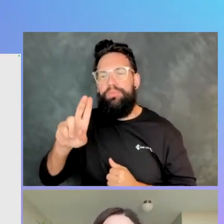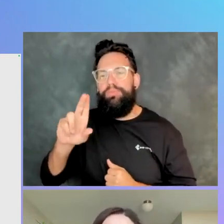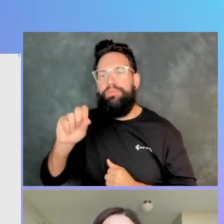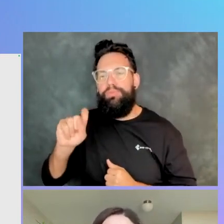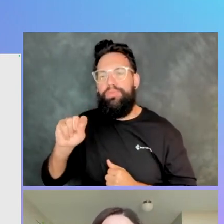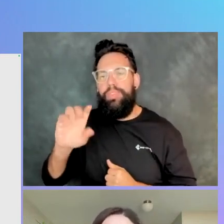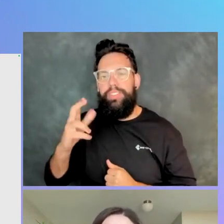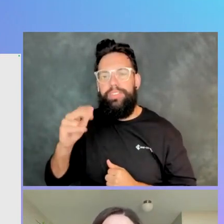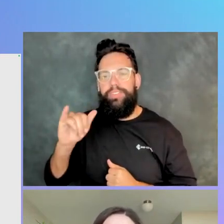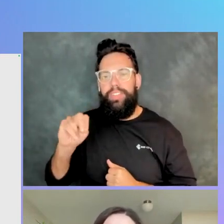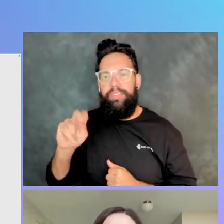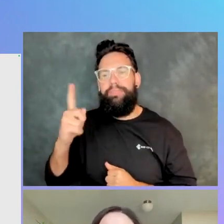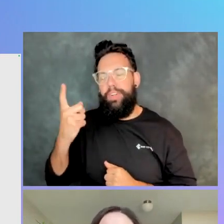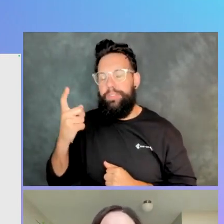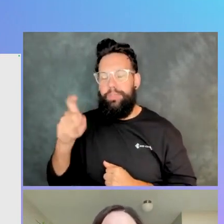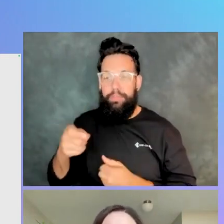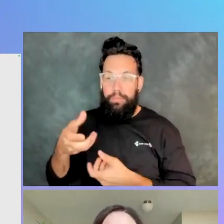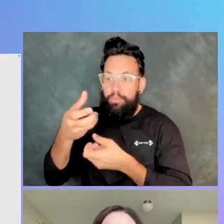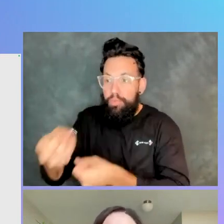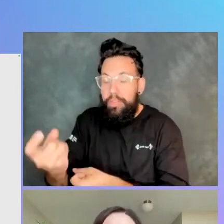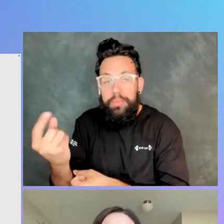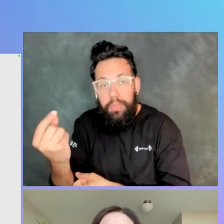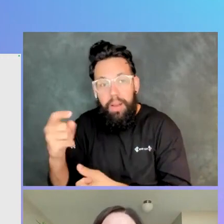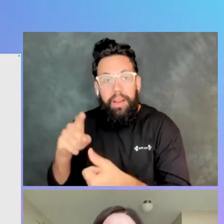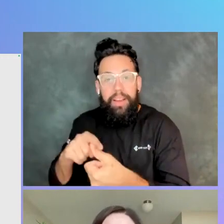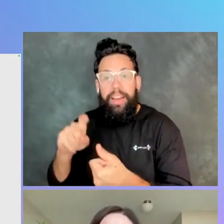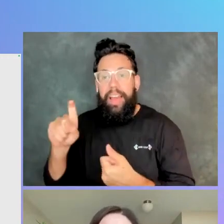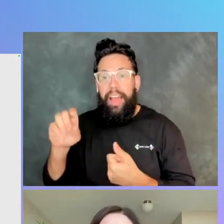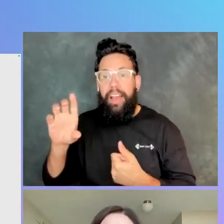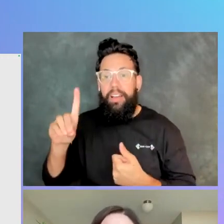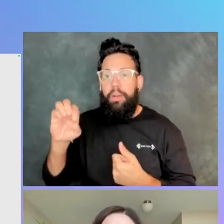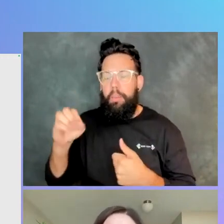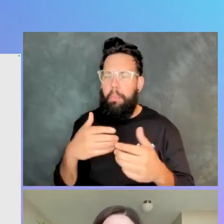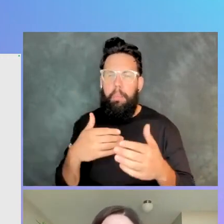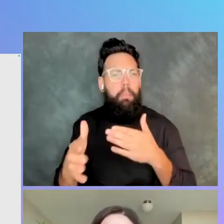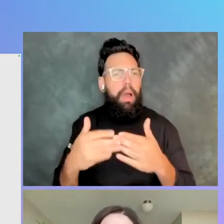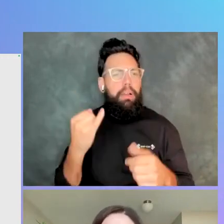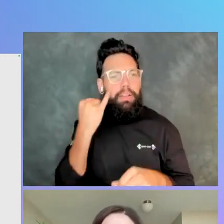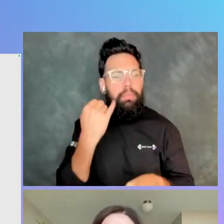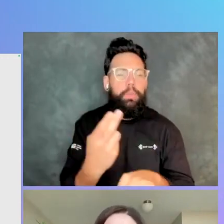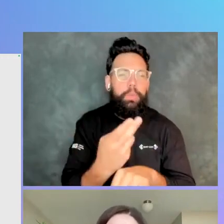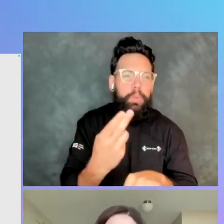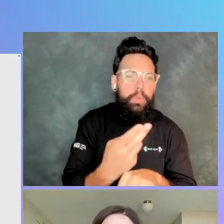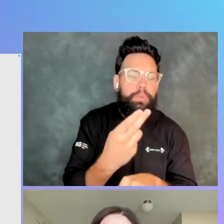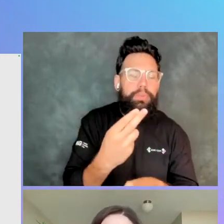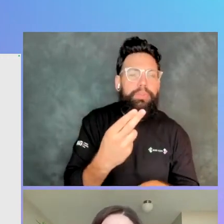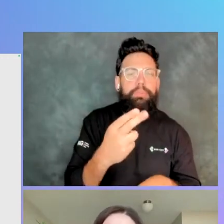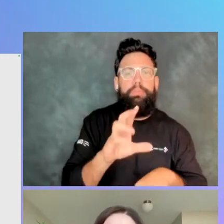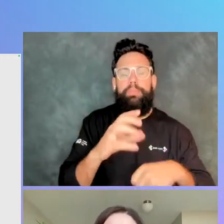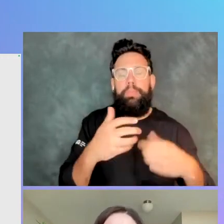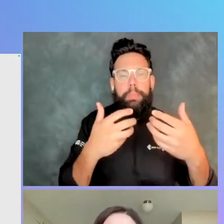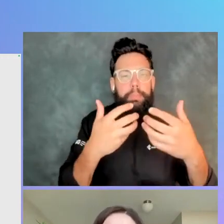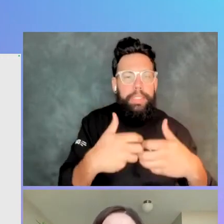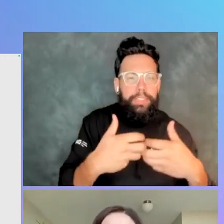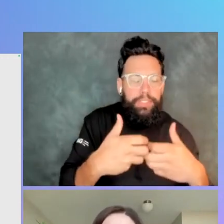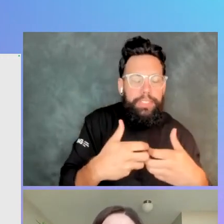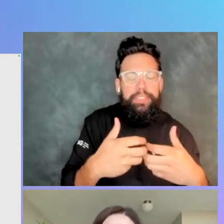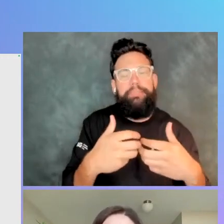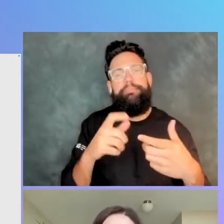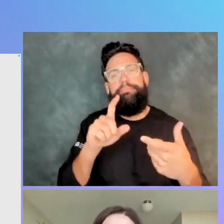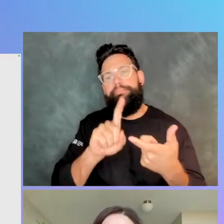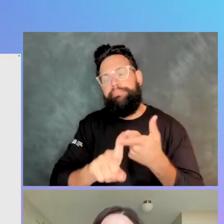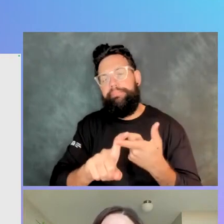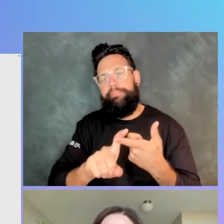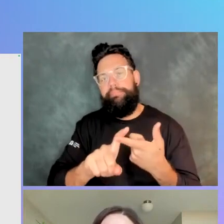that you need to be using Xcode. Even if you're using like maybe a desktop app or something else to access your device or run a scan, behind the